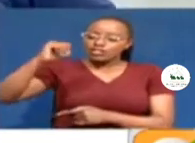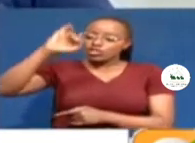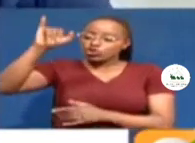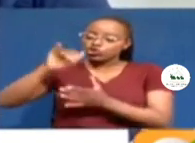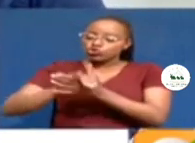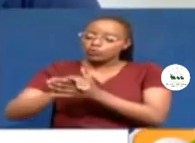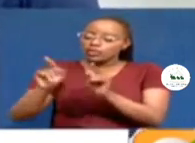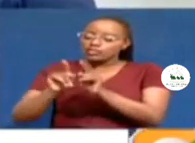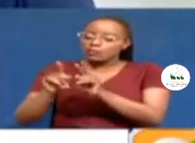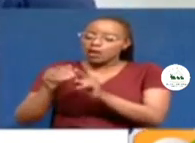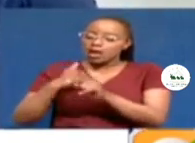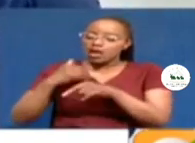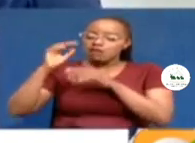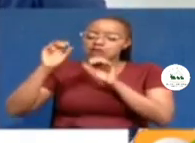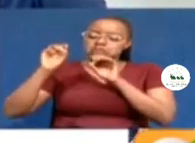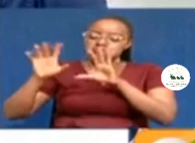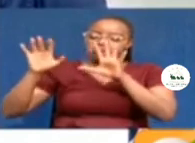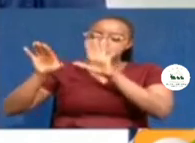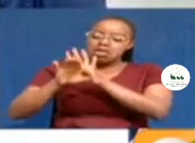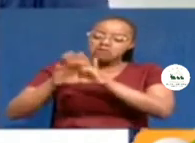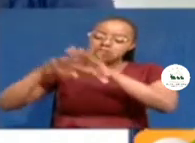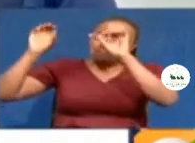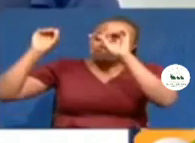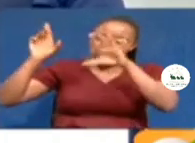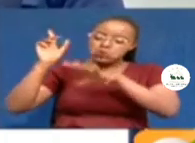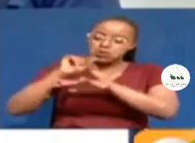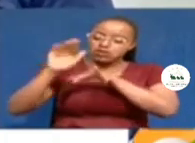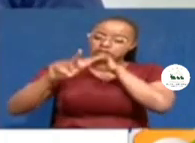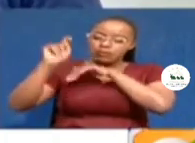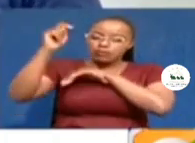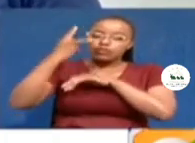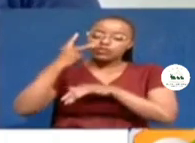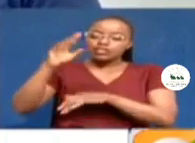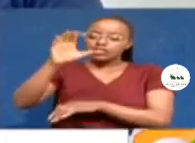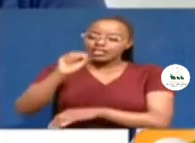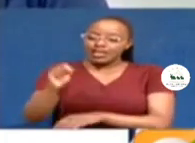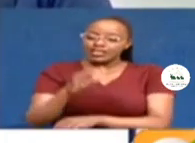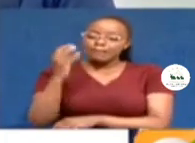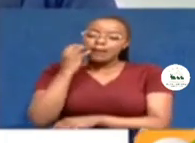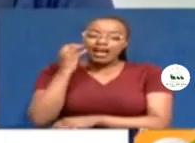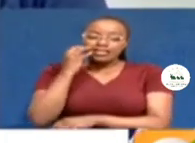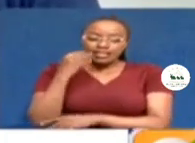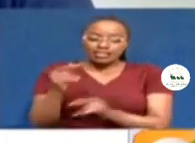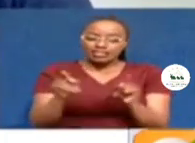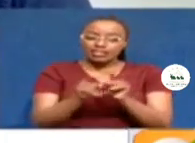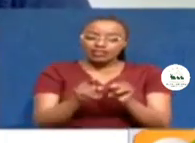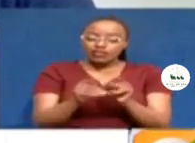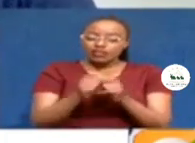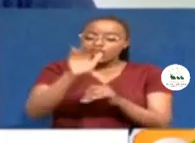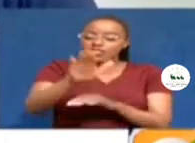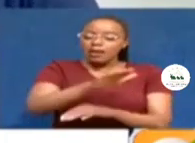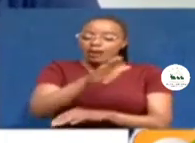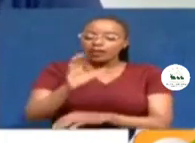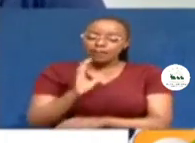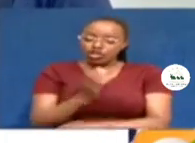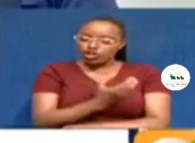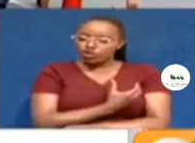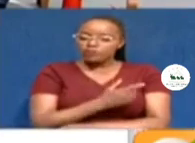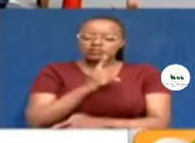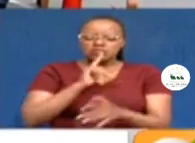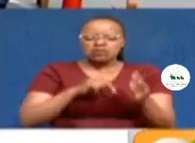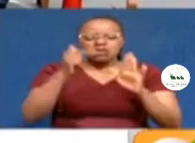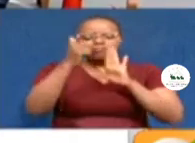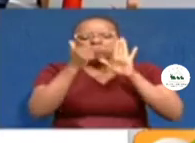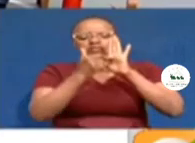Jubilee is throwing everything at the deputy president. Look at C.S. Matiang'i going out in front of a parliamentary committee